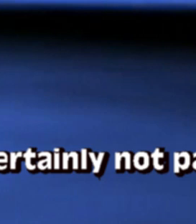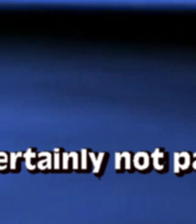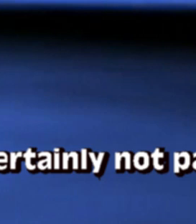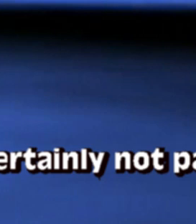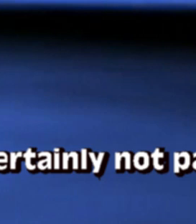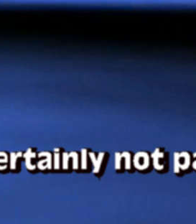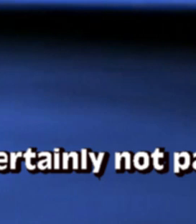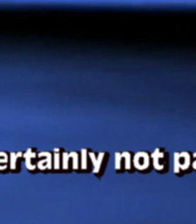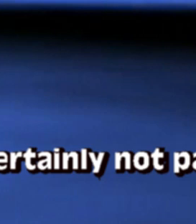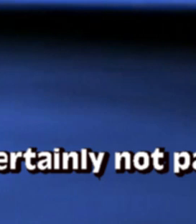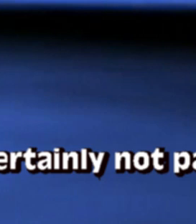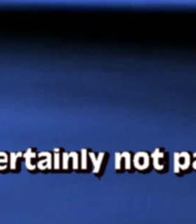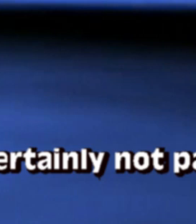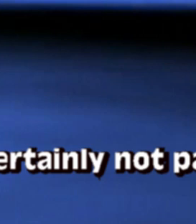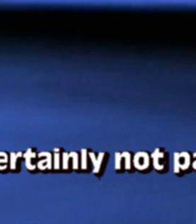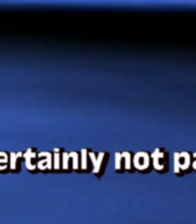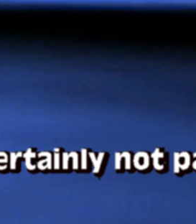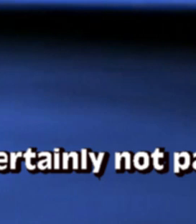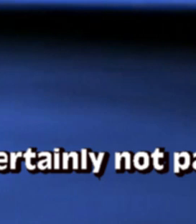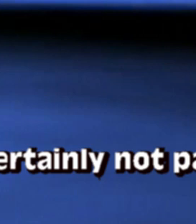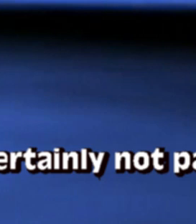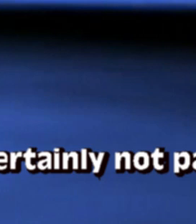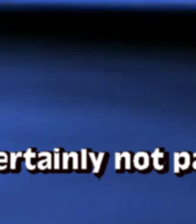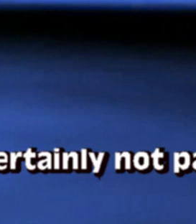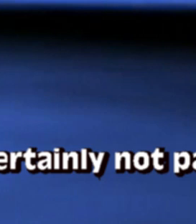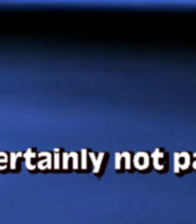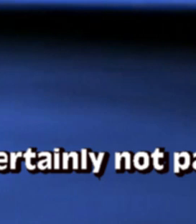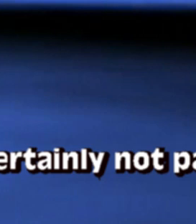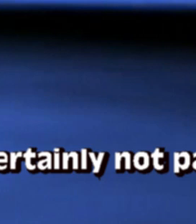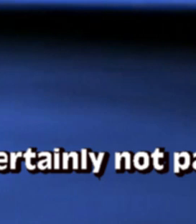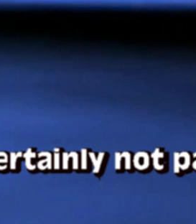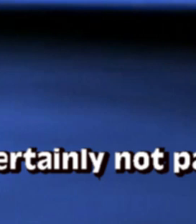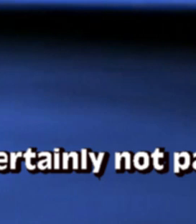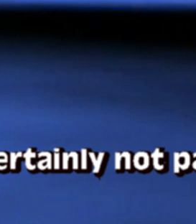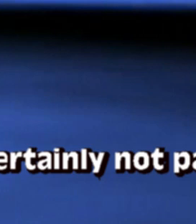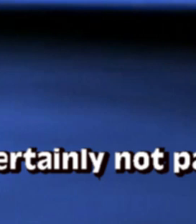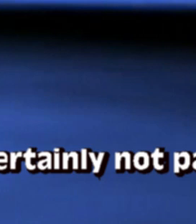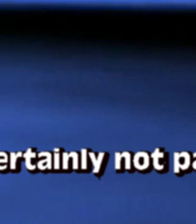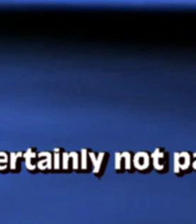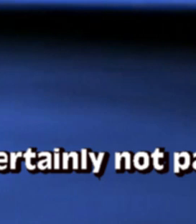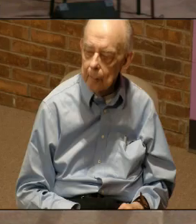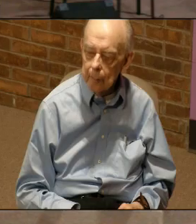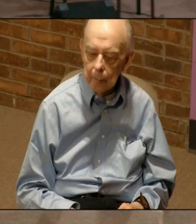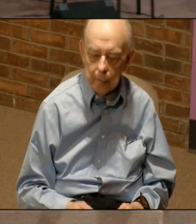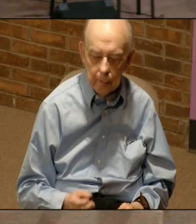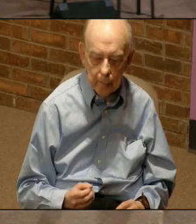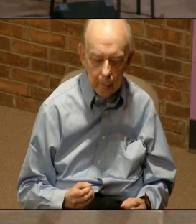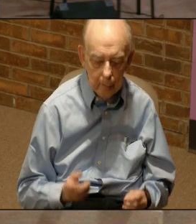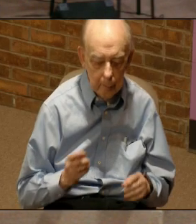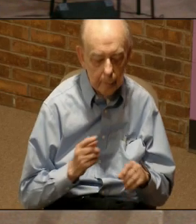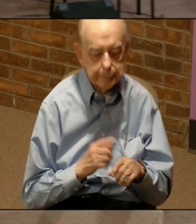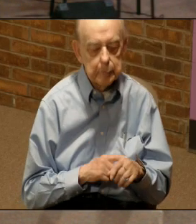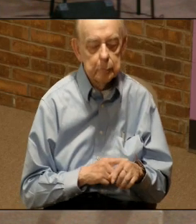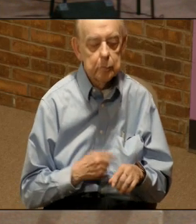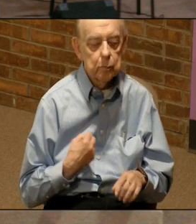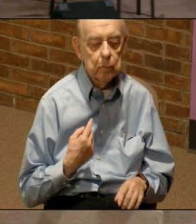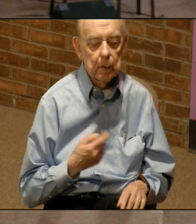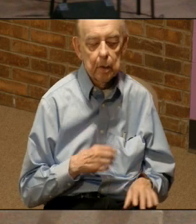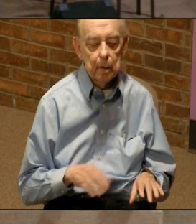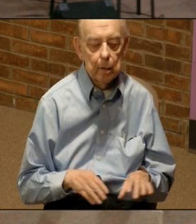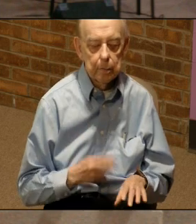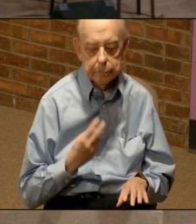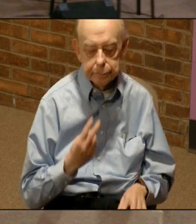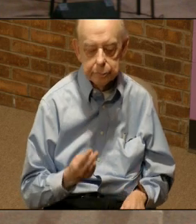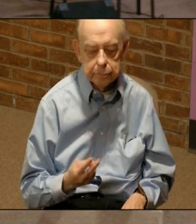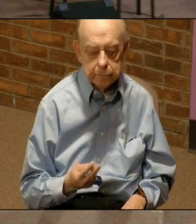all these things take place. So many times what we're doing is we're